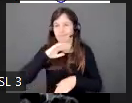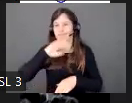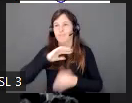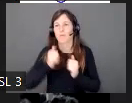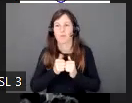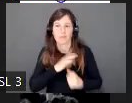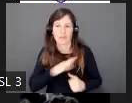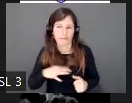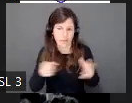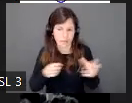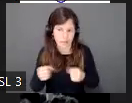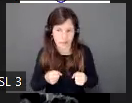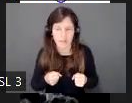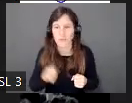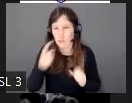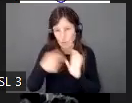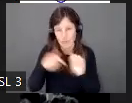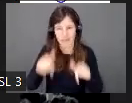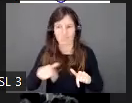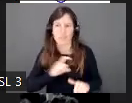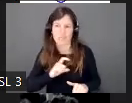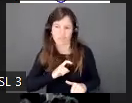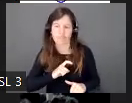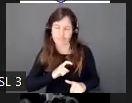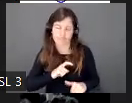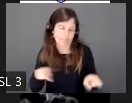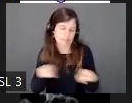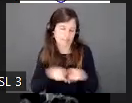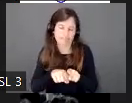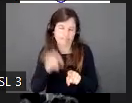our police service and in our team.